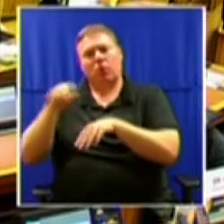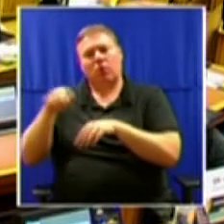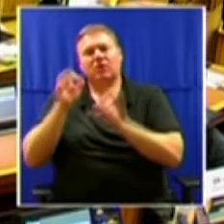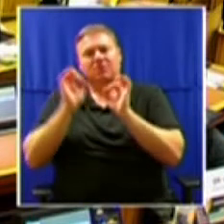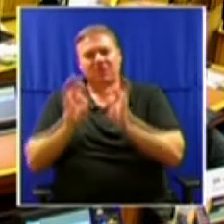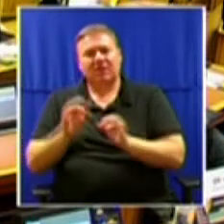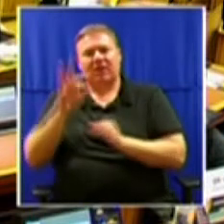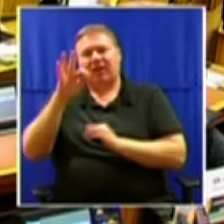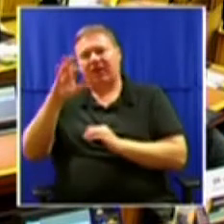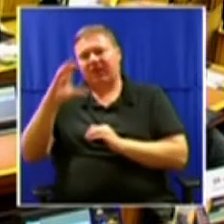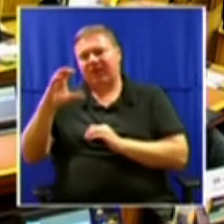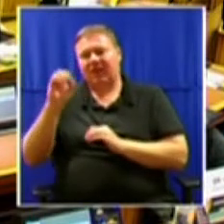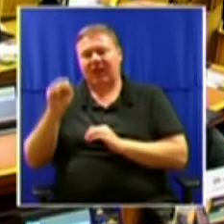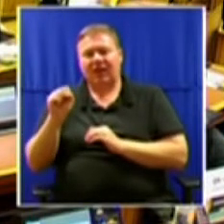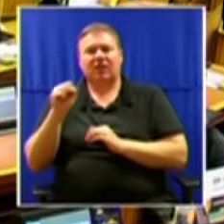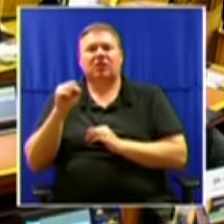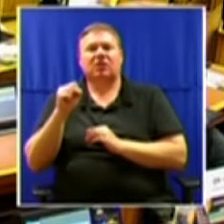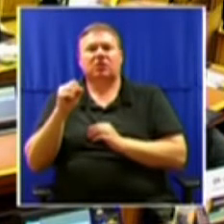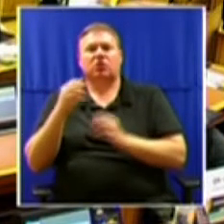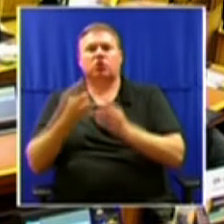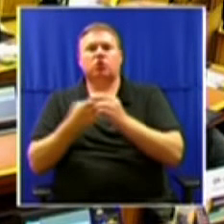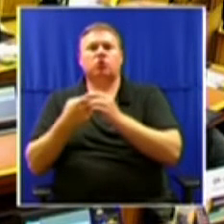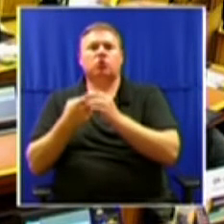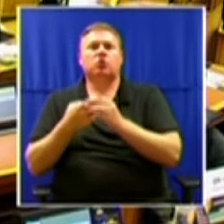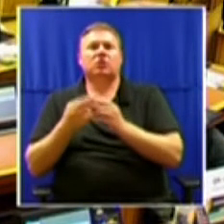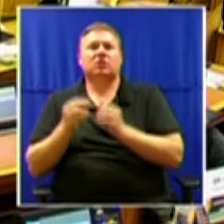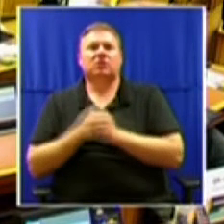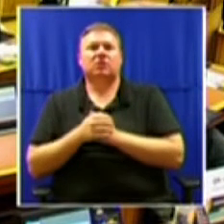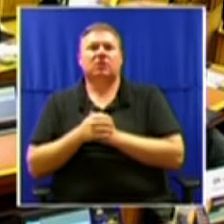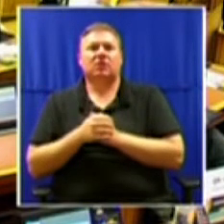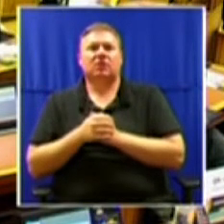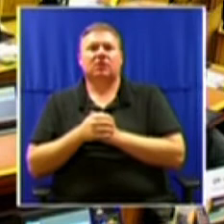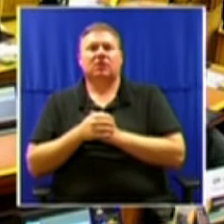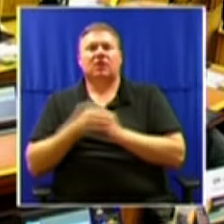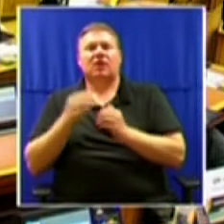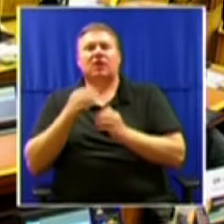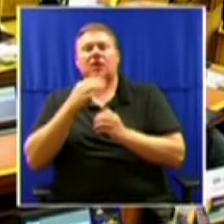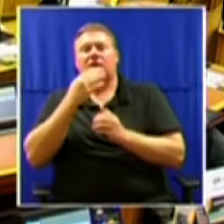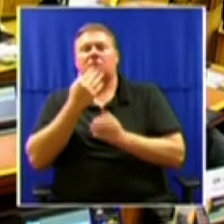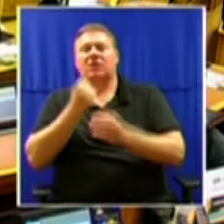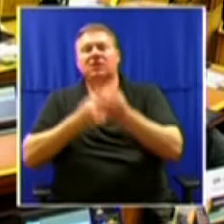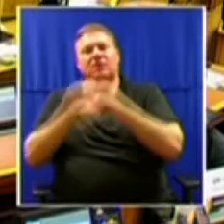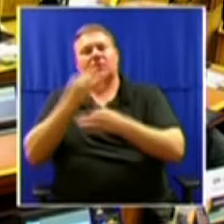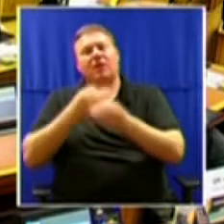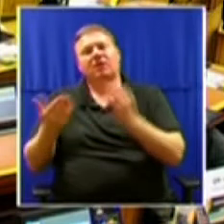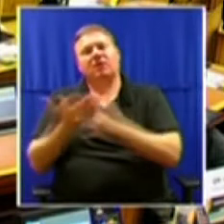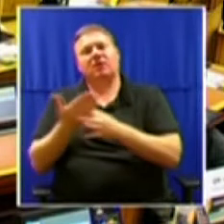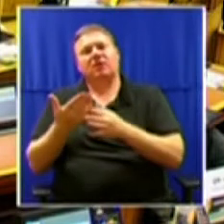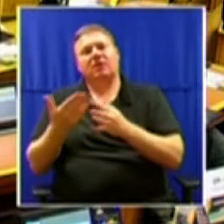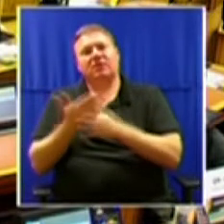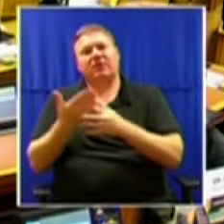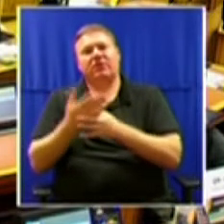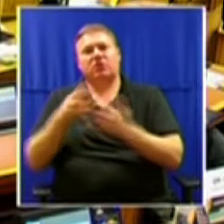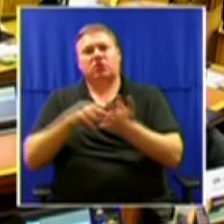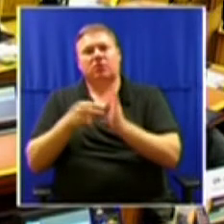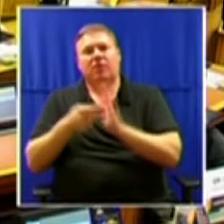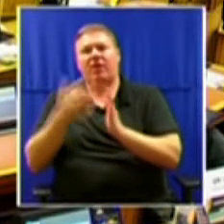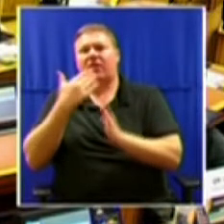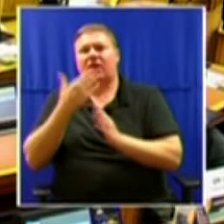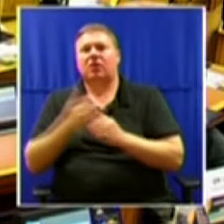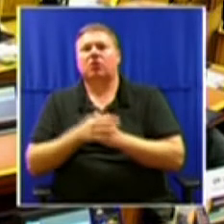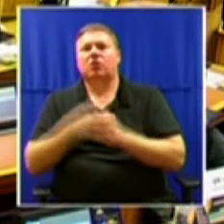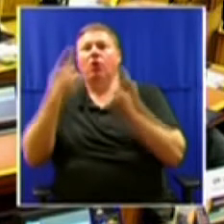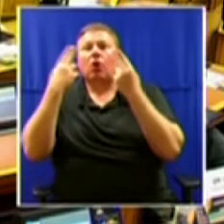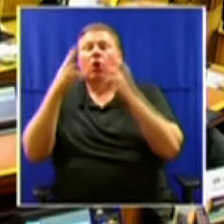unit and furnish details on the progress of these interventions plans. Thank you. Thank you. Honourable